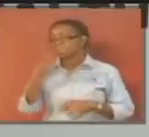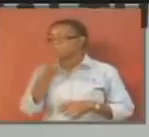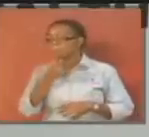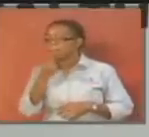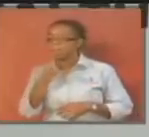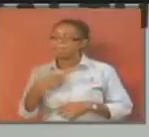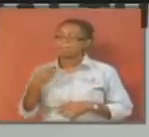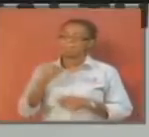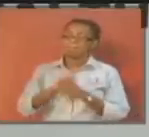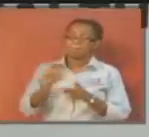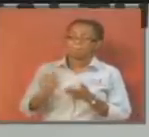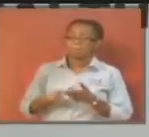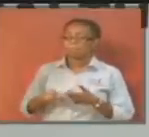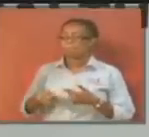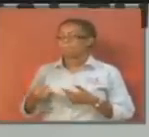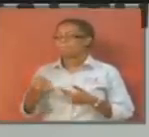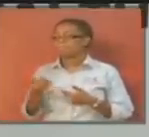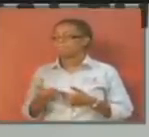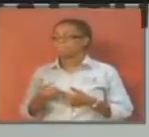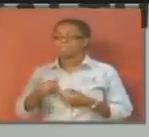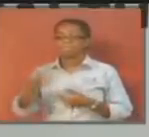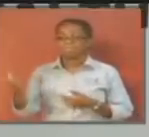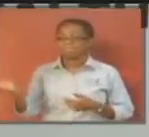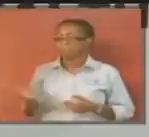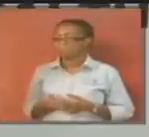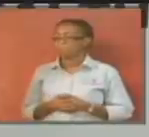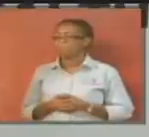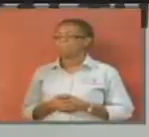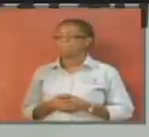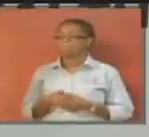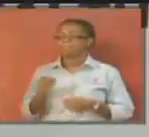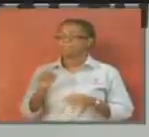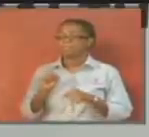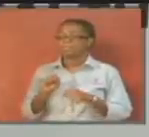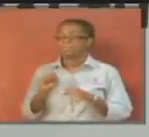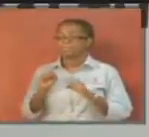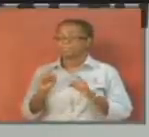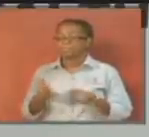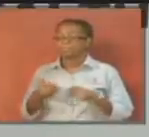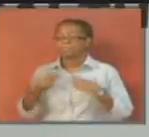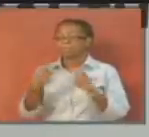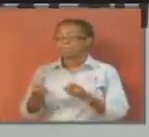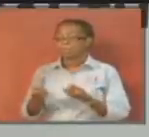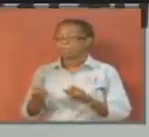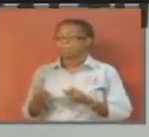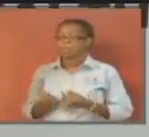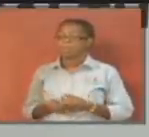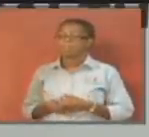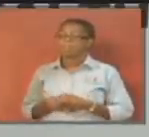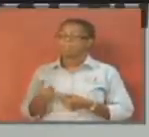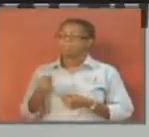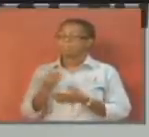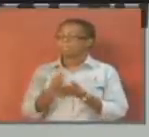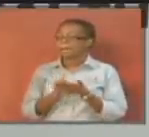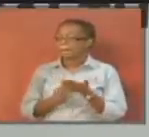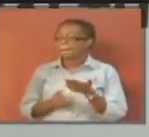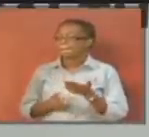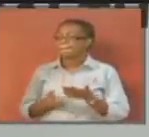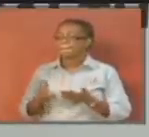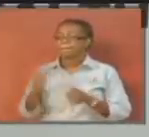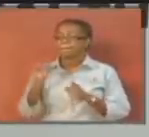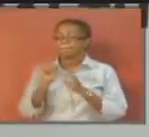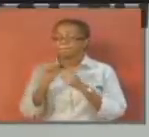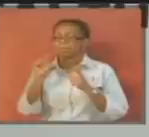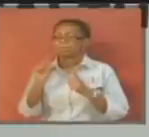NCD, and there are specific locations that this will be facilitated. Please look at the websites and social